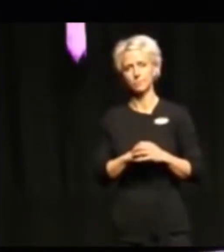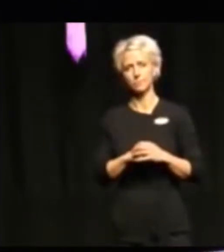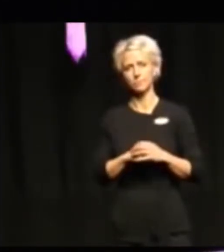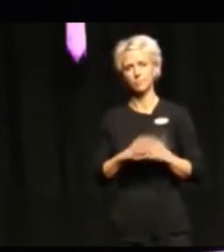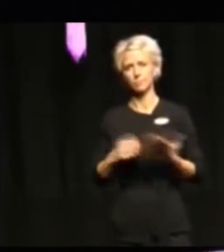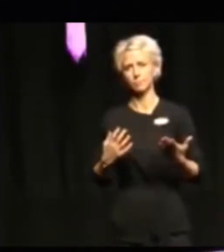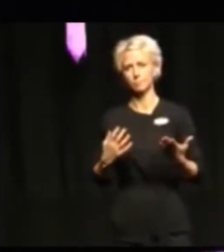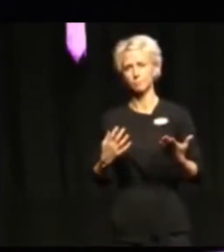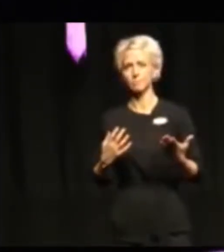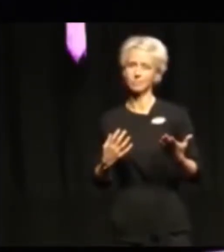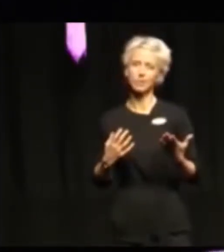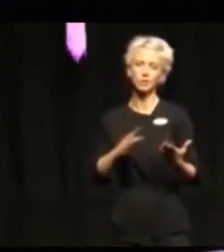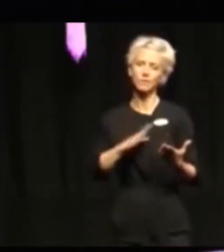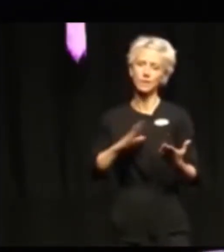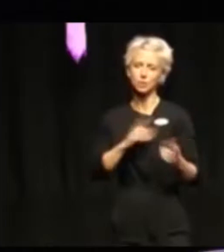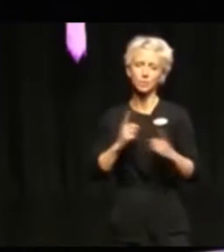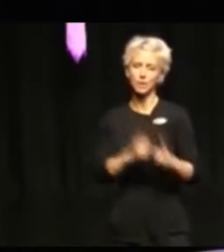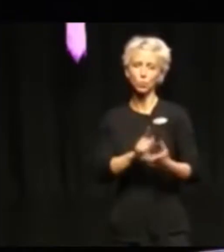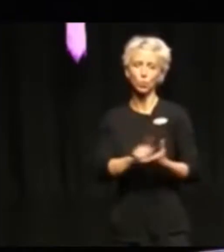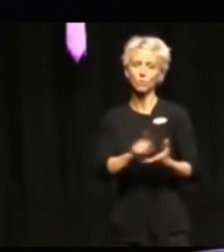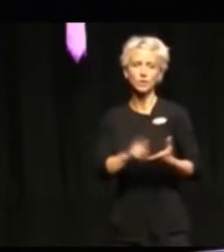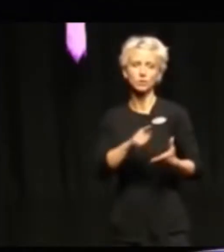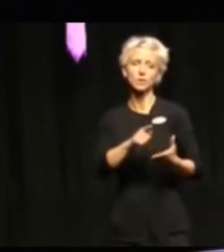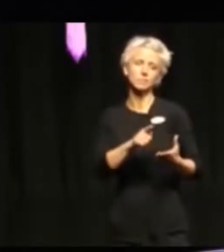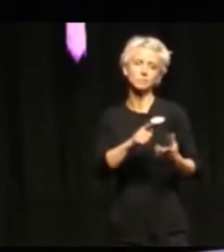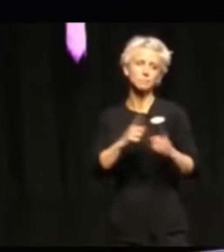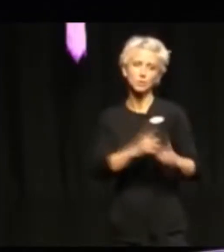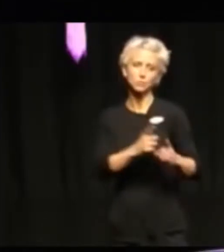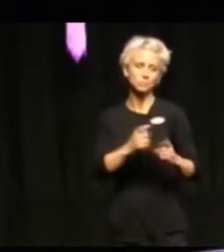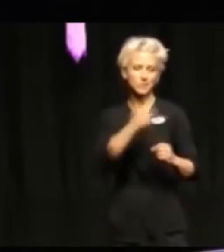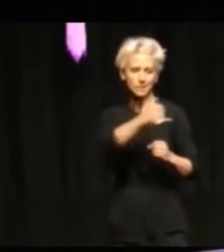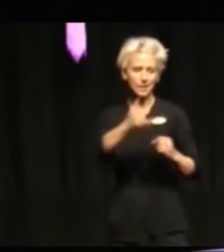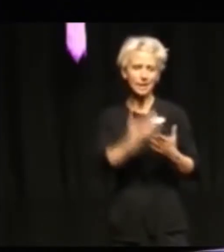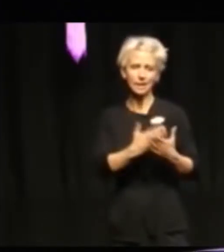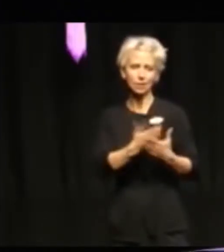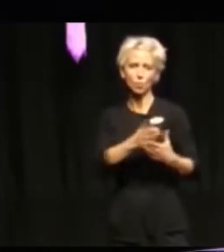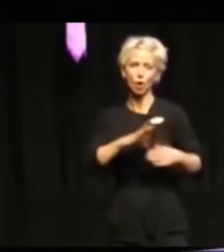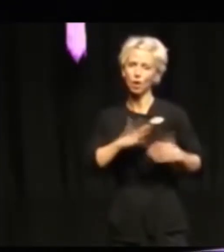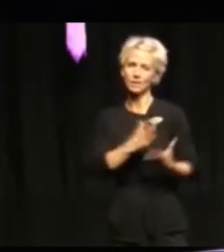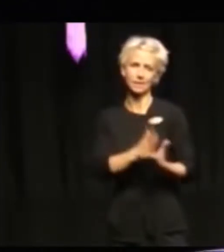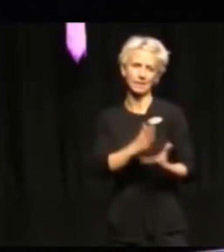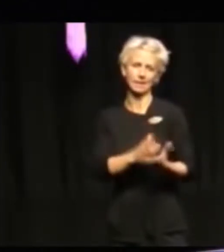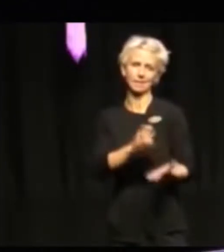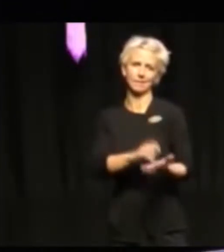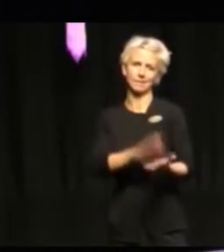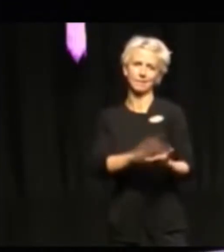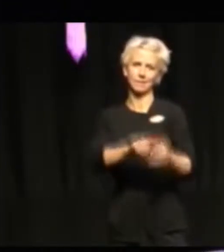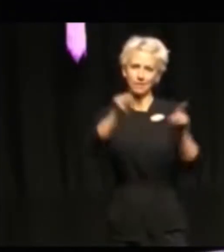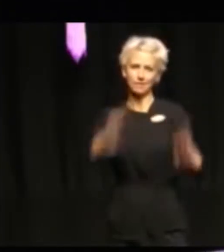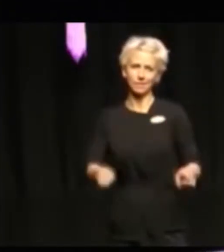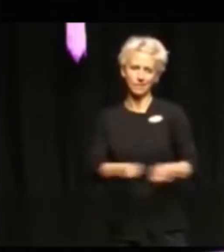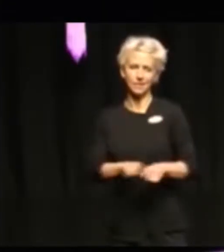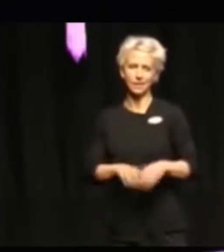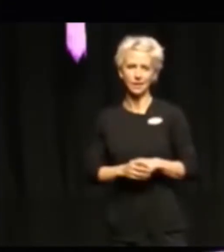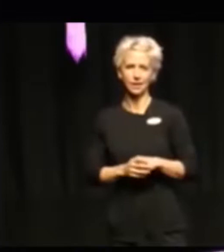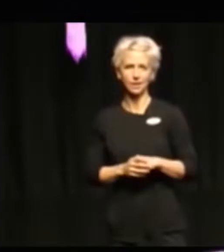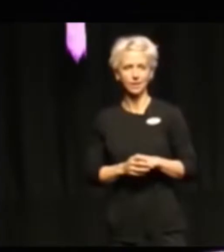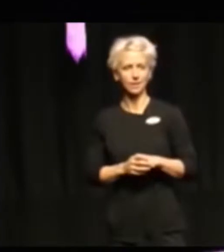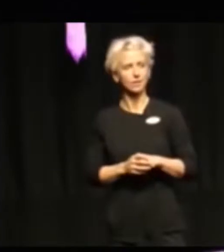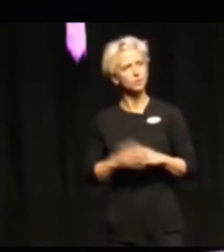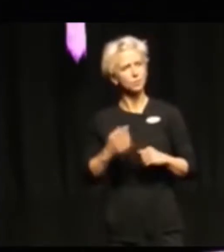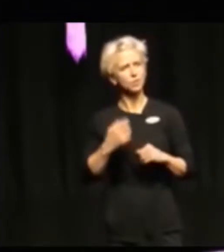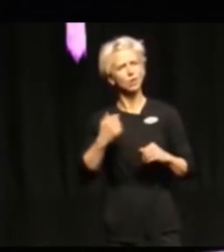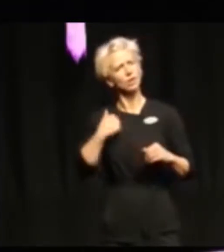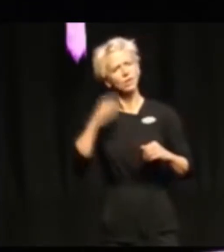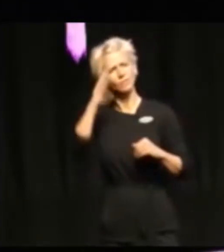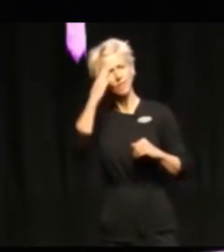often people without documentation. If you're interested in that in terms of the right to health, you will actually find many articles talking about